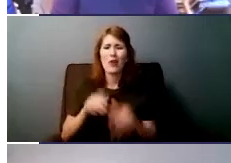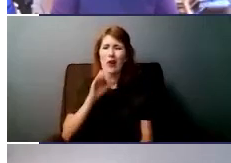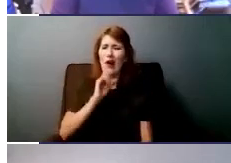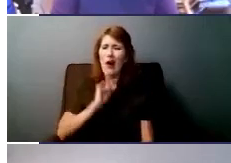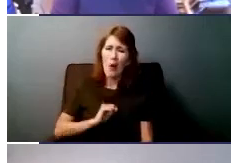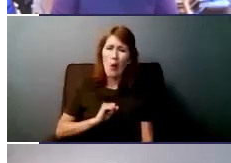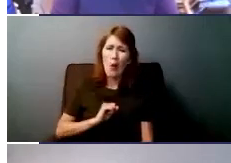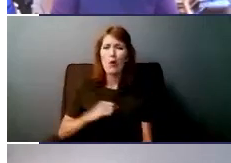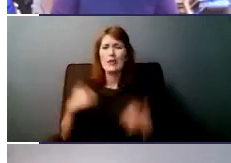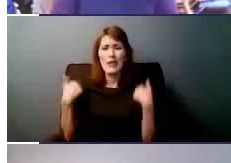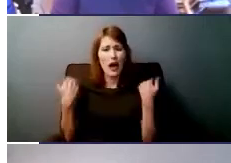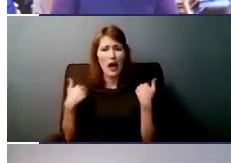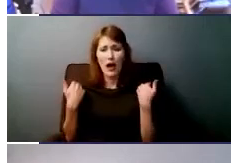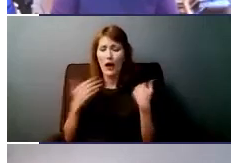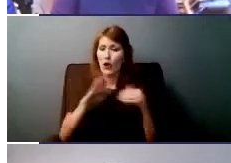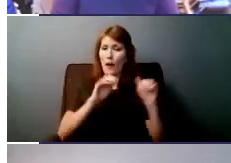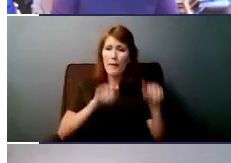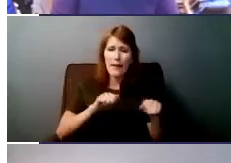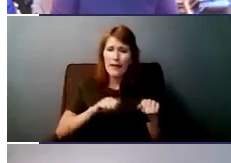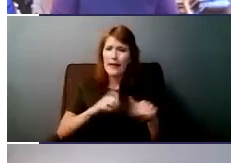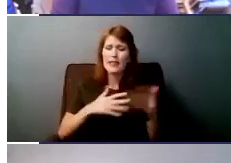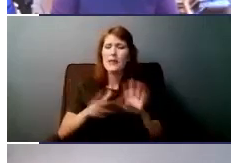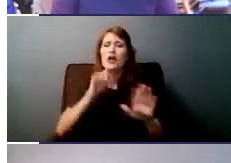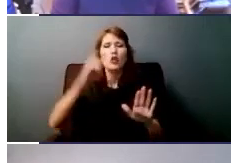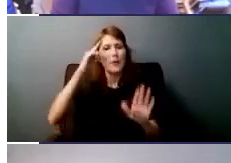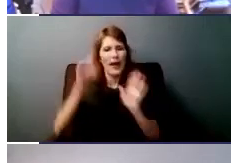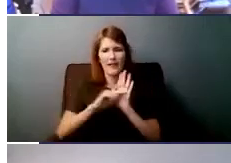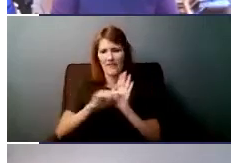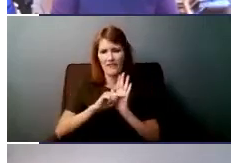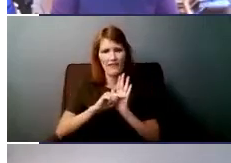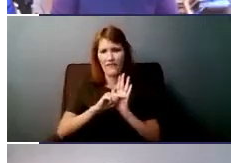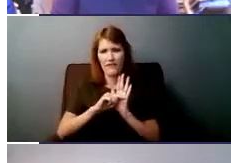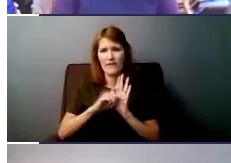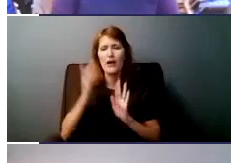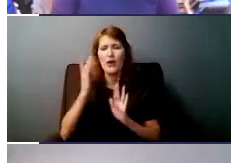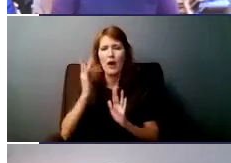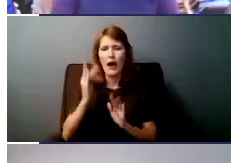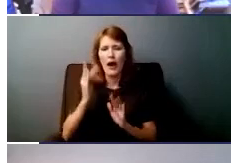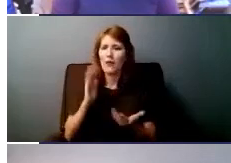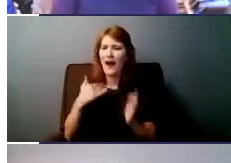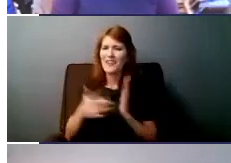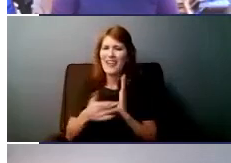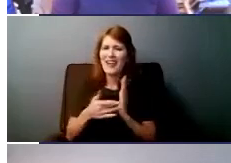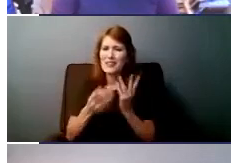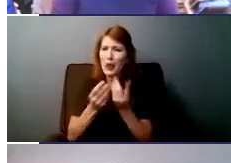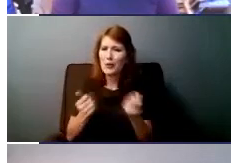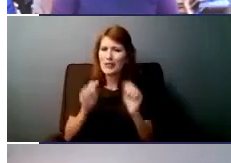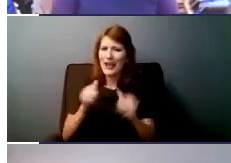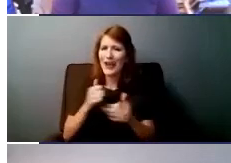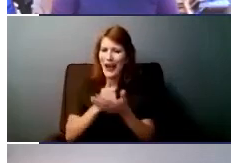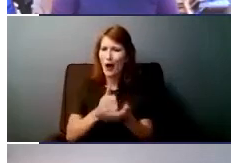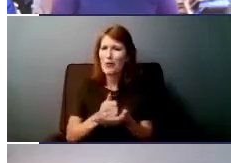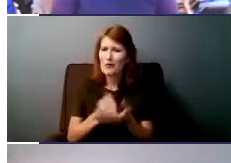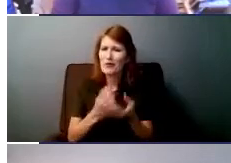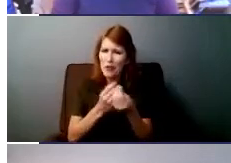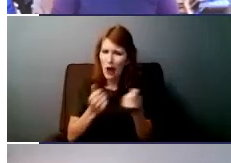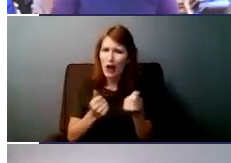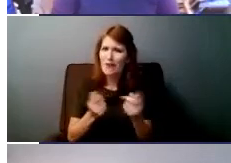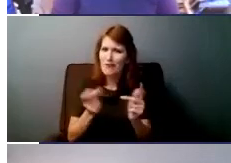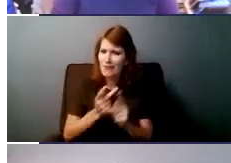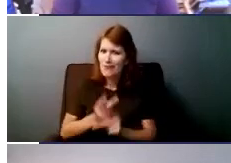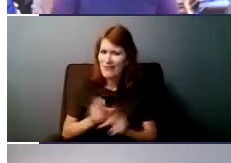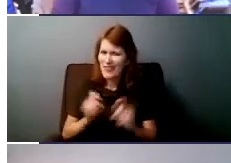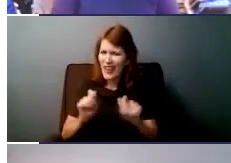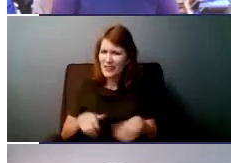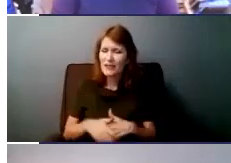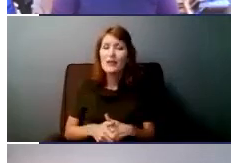ability. Don't be negative, because there's technological solutions out there that can help you solve it and help you get through it.